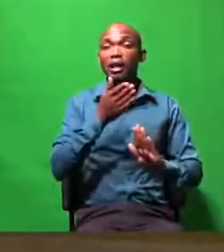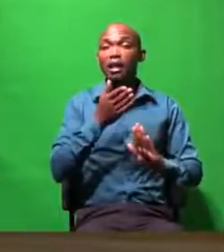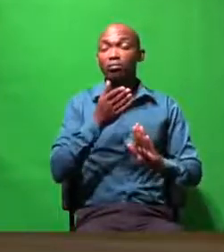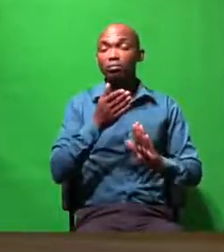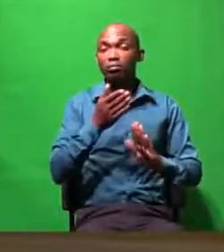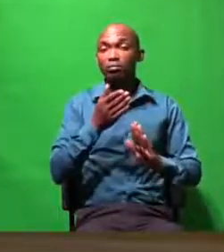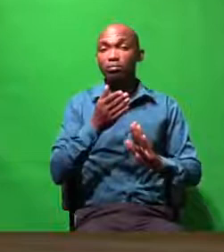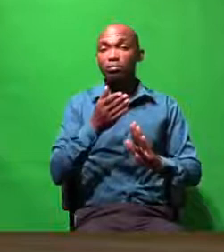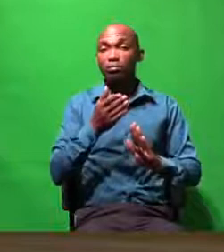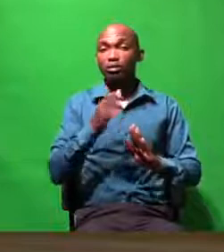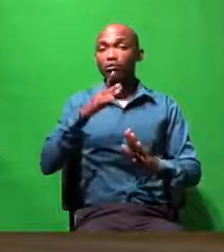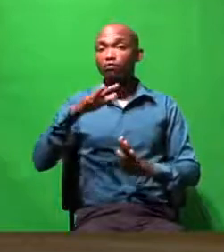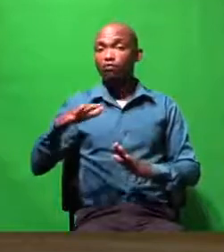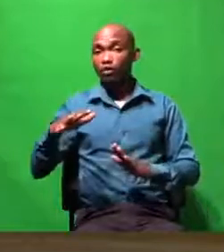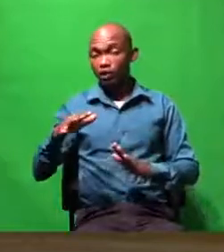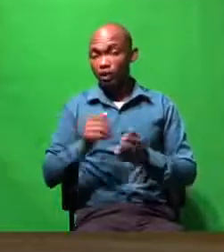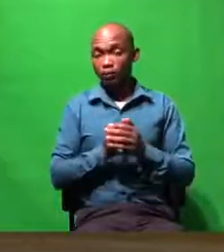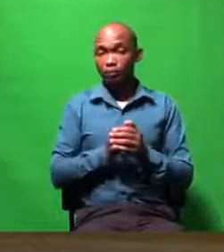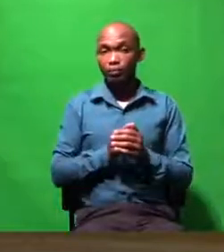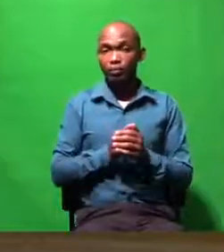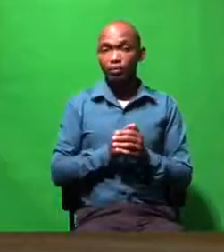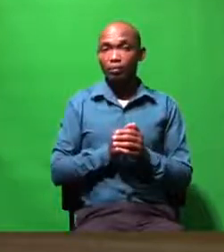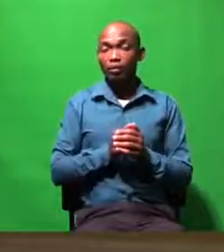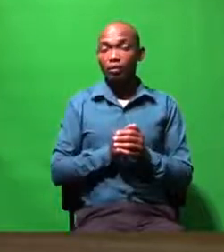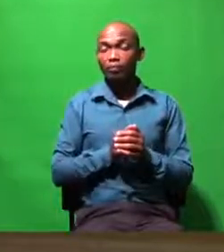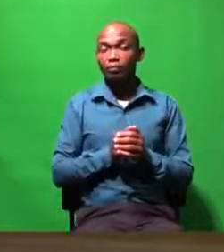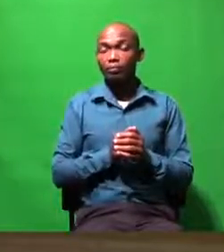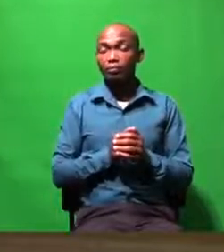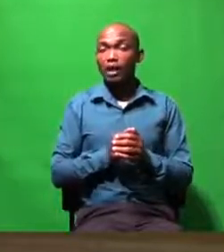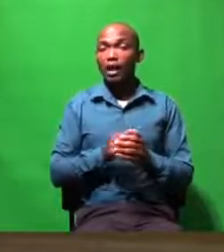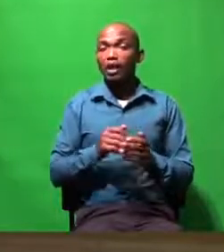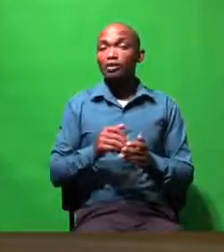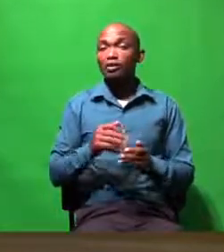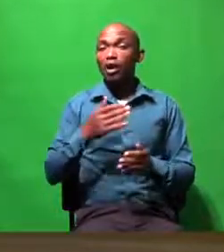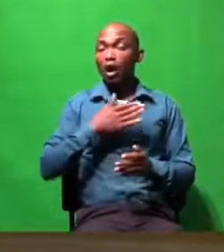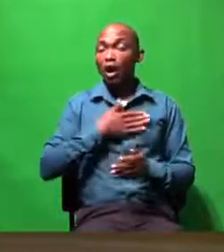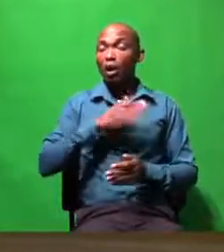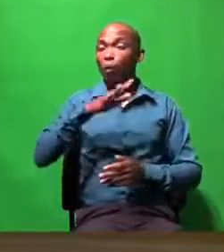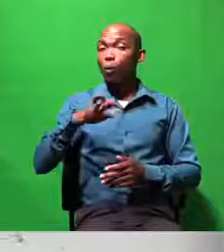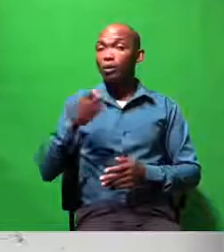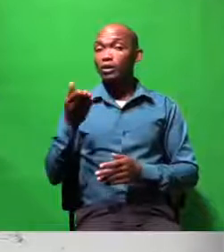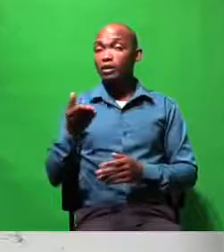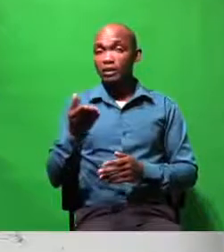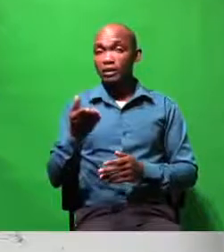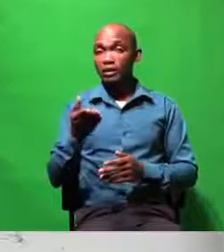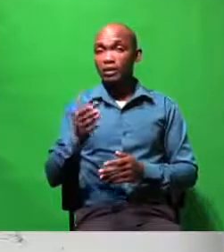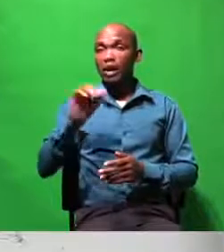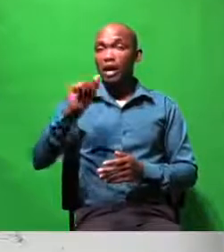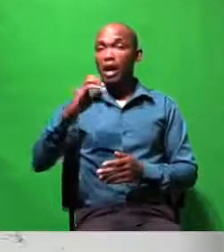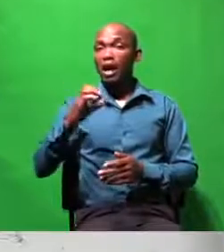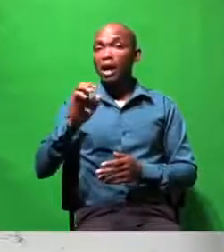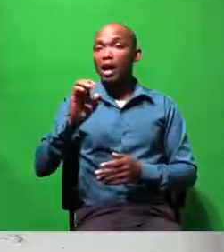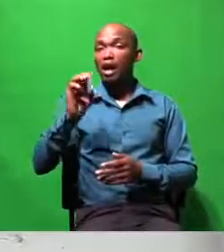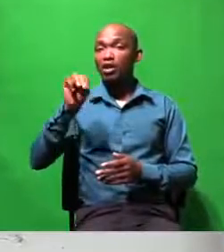can be accumulated or can fill the water bodies. So our water bodies is a water that is accumulated. Any